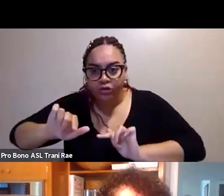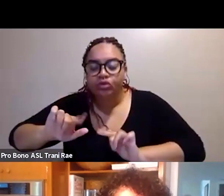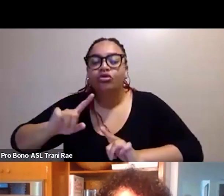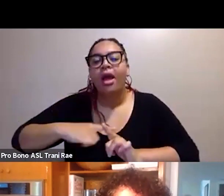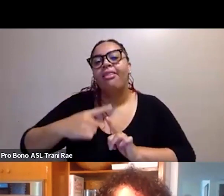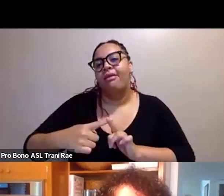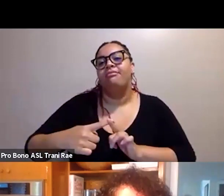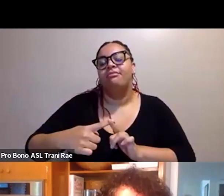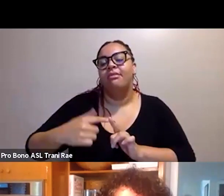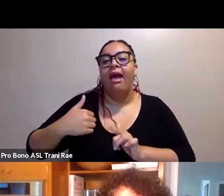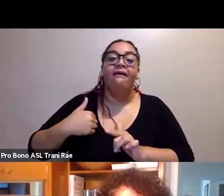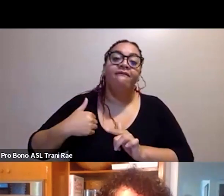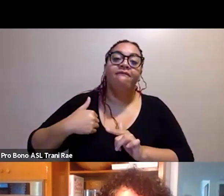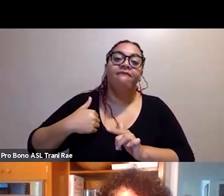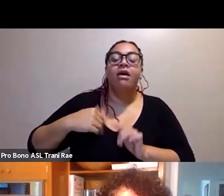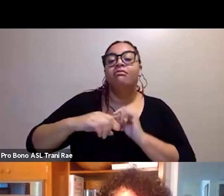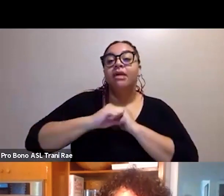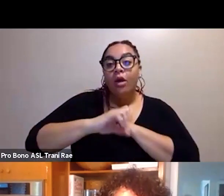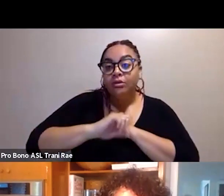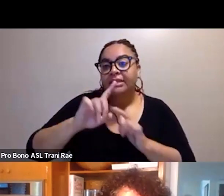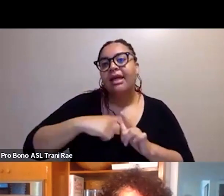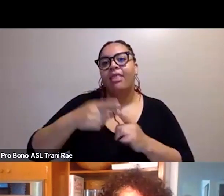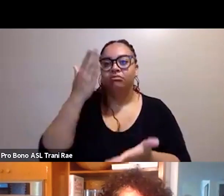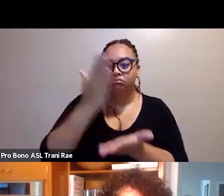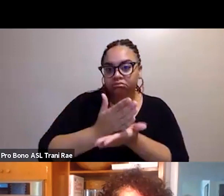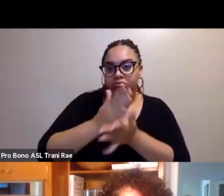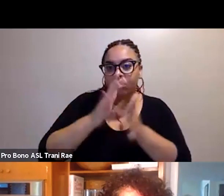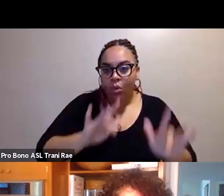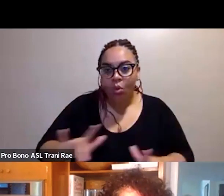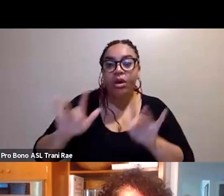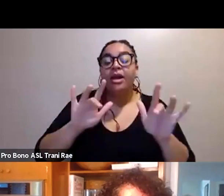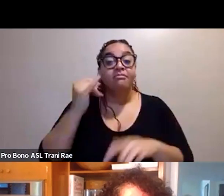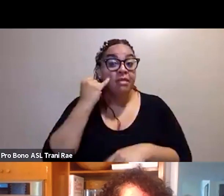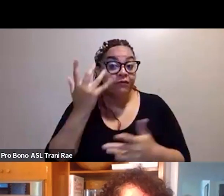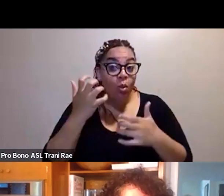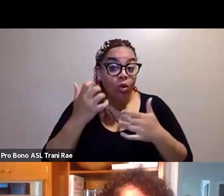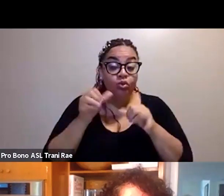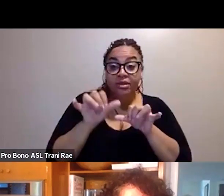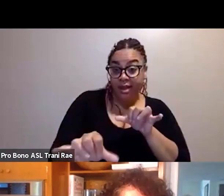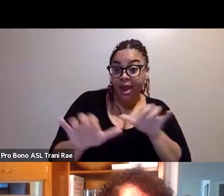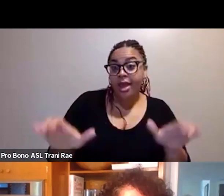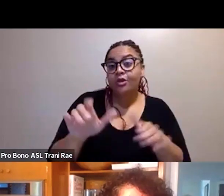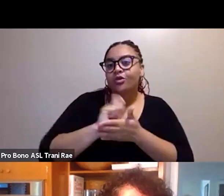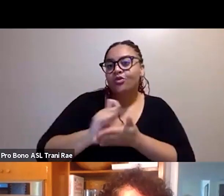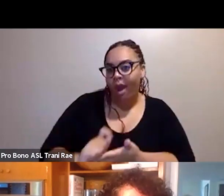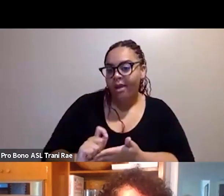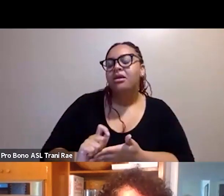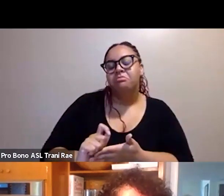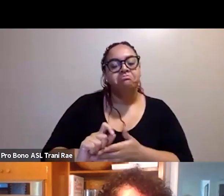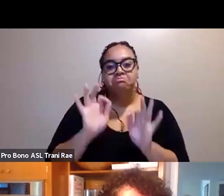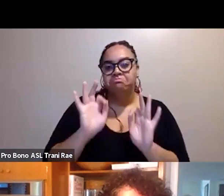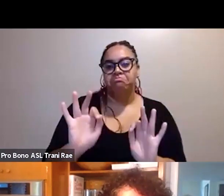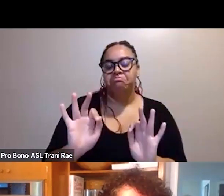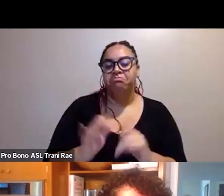have a couple of wrap-up announcements, and then we'll end the recording, and those who want to stay to do writing exercises with our poets can stay on the line after